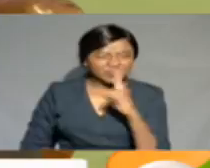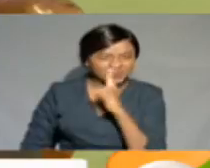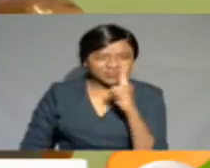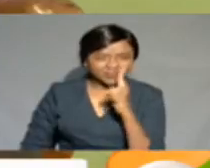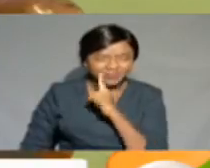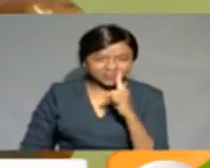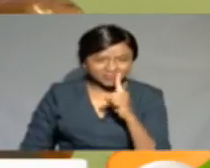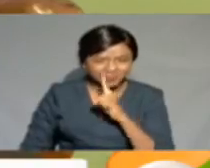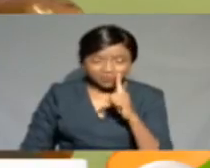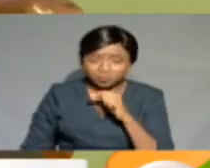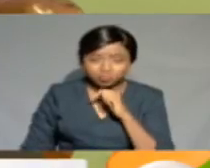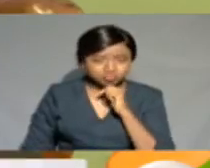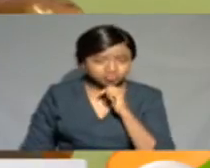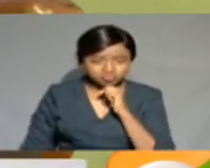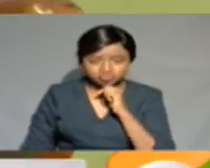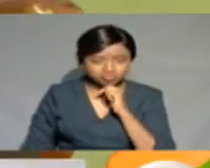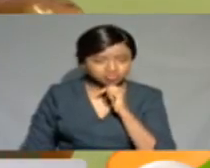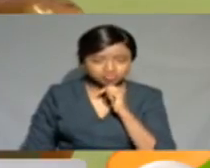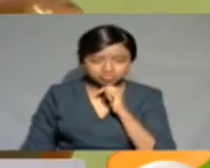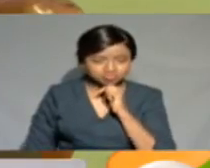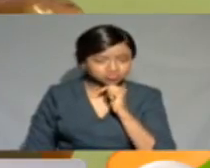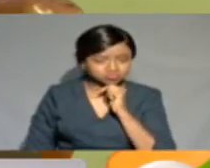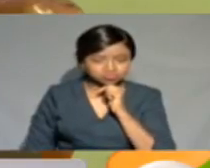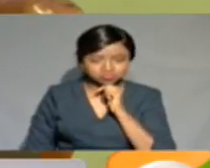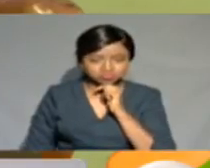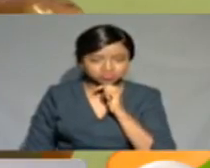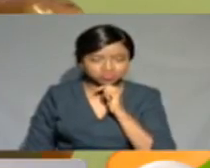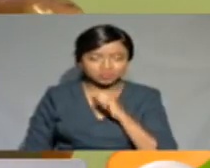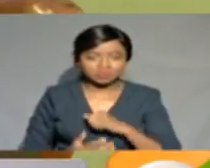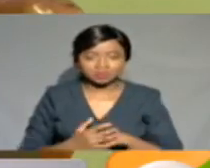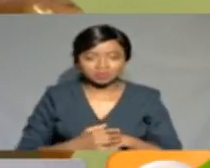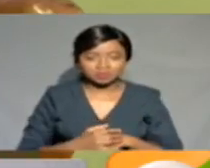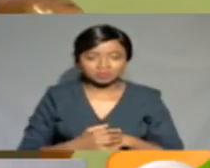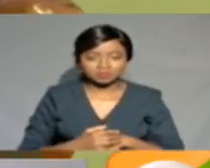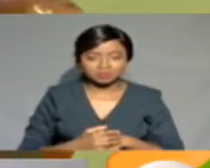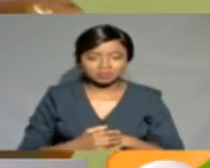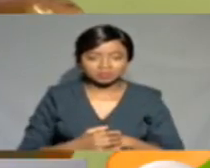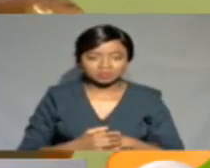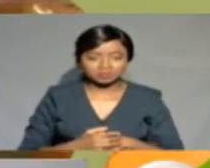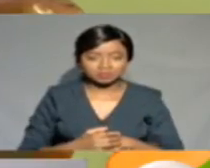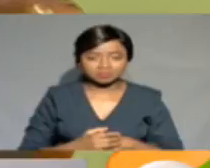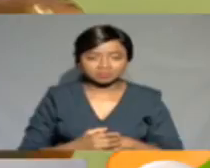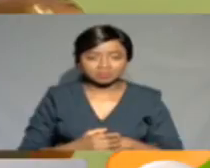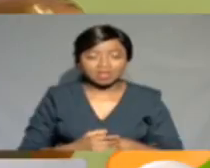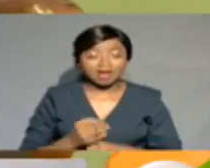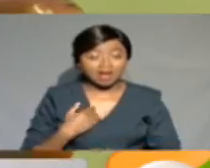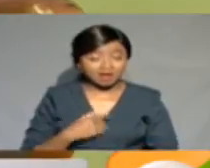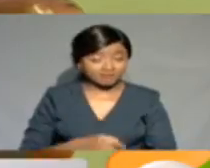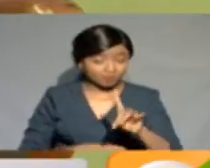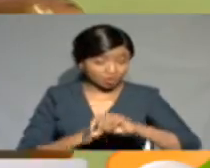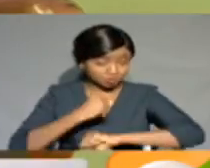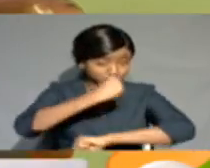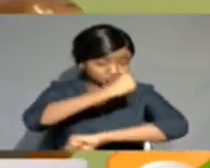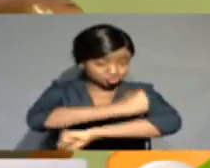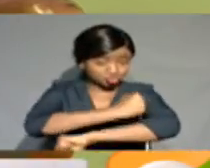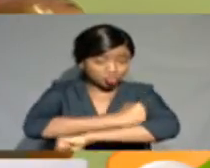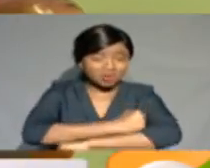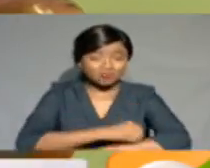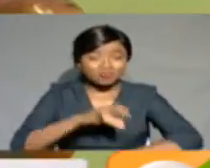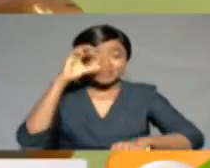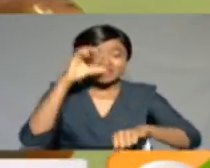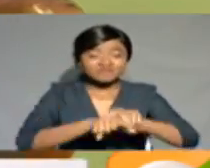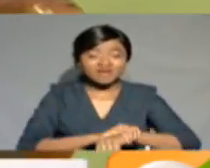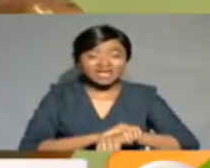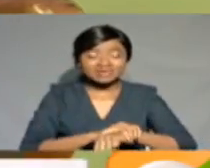notorious. I can't name those schools for ethical reasons. Yeah. But I think I can say there was one school where we hardly